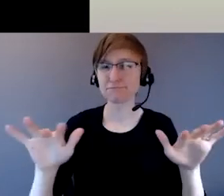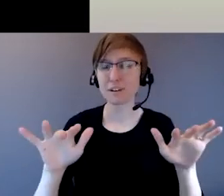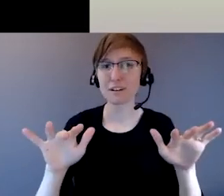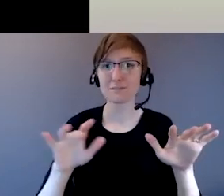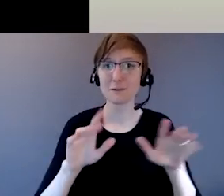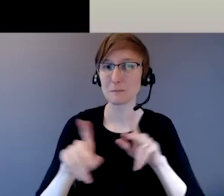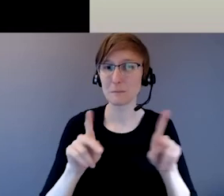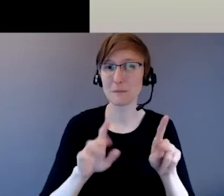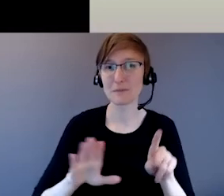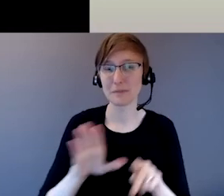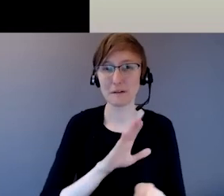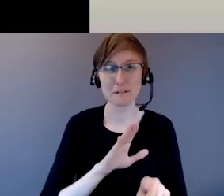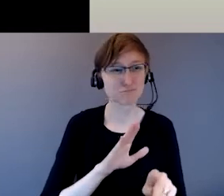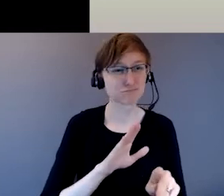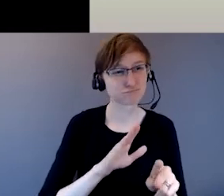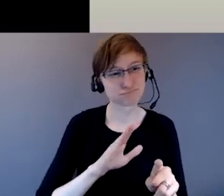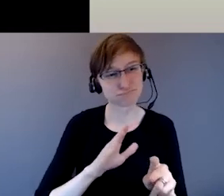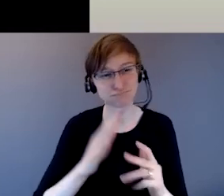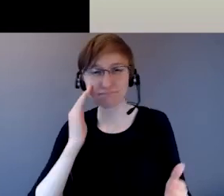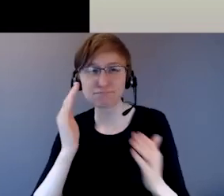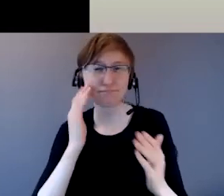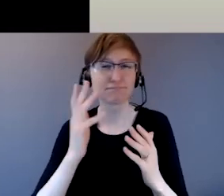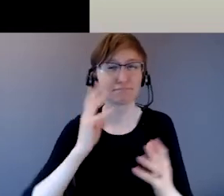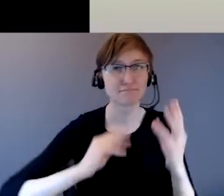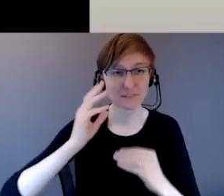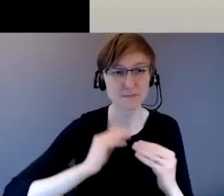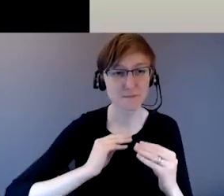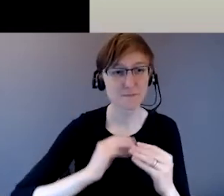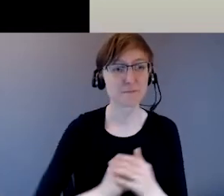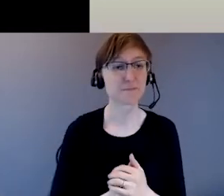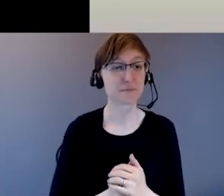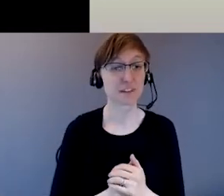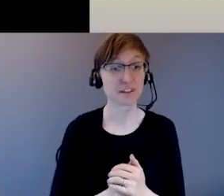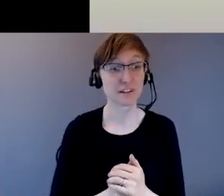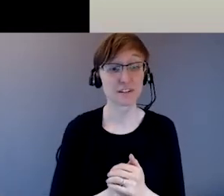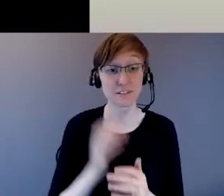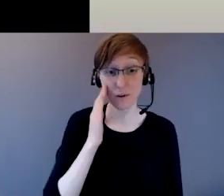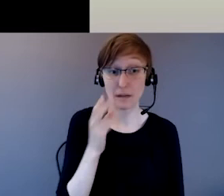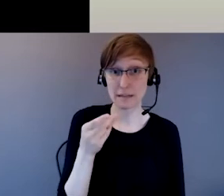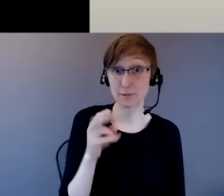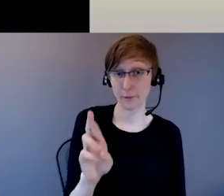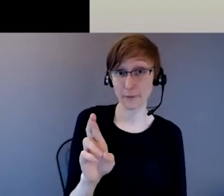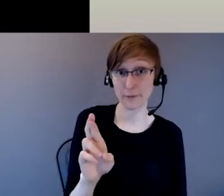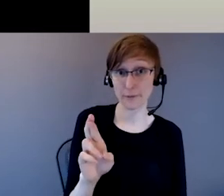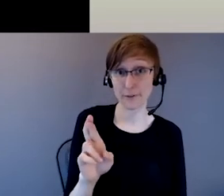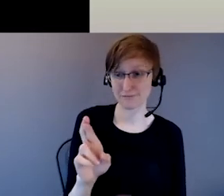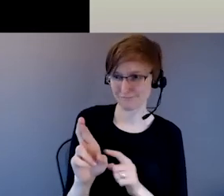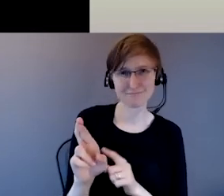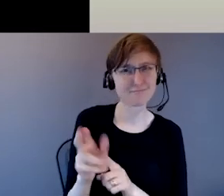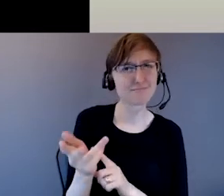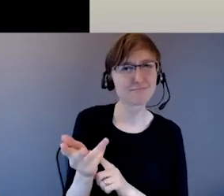and inclusion in consideration of what human resources actually is. It's that